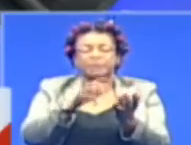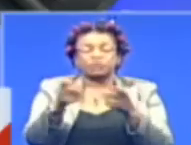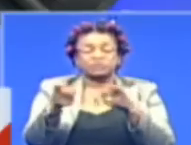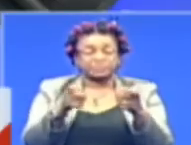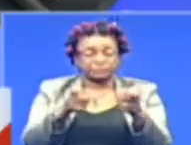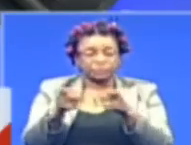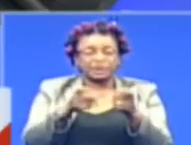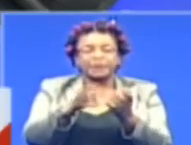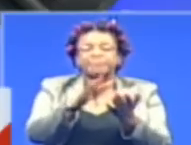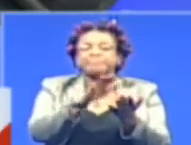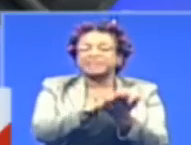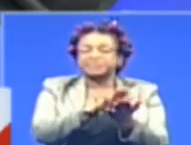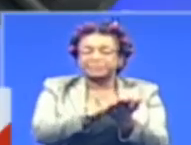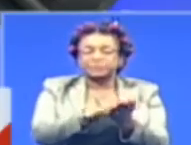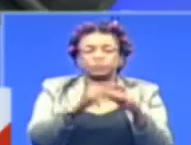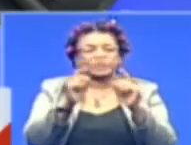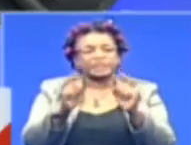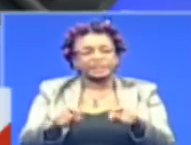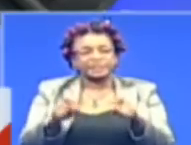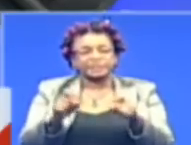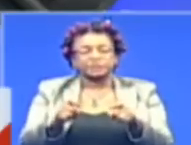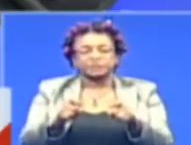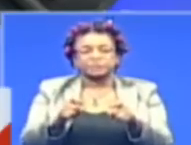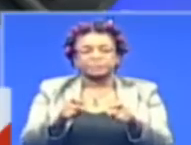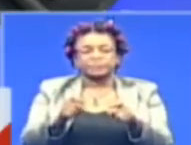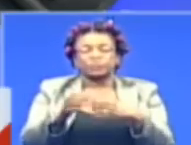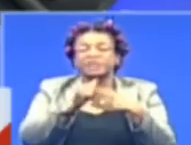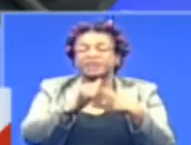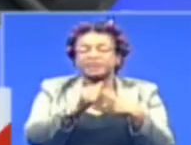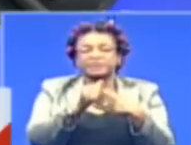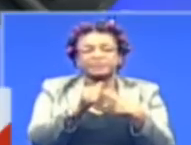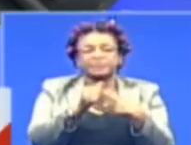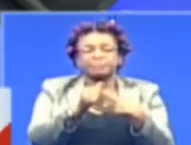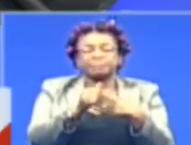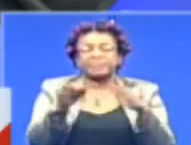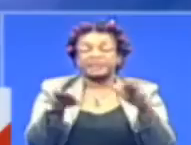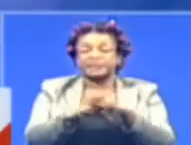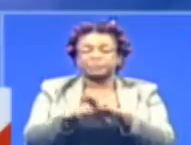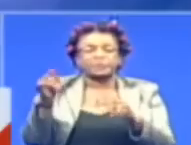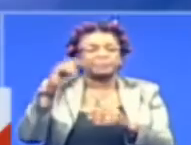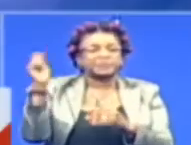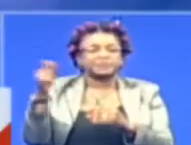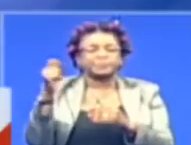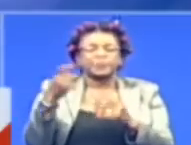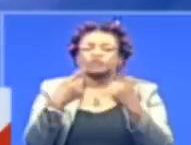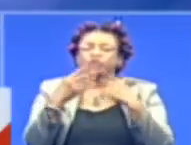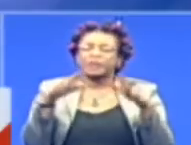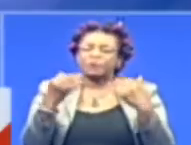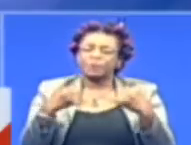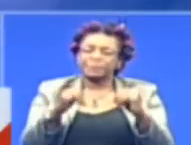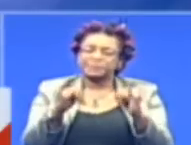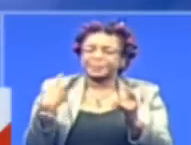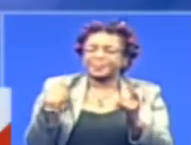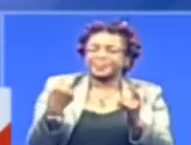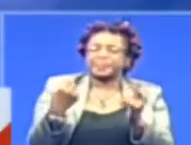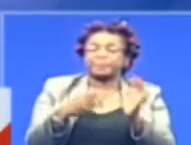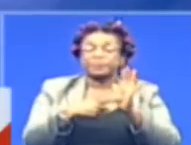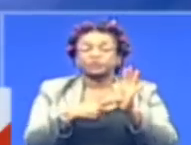needs really to be added by the deputy president. Talking about implementation, research also shows